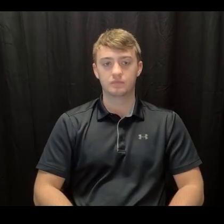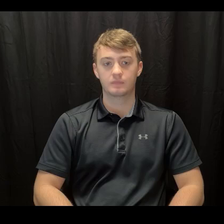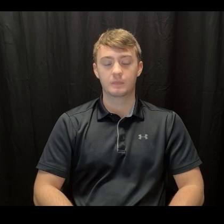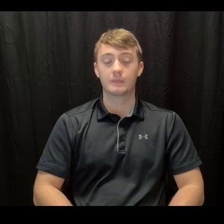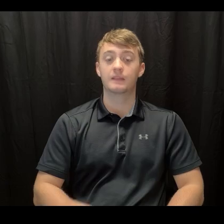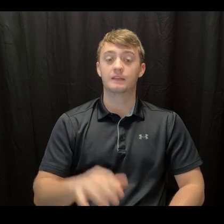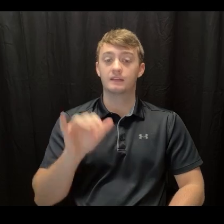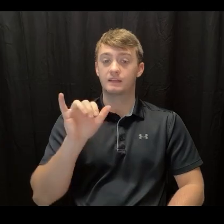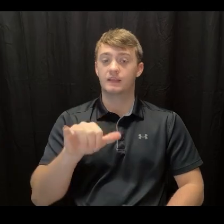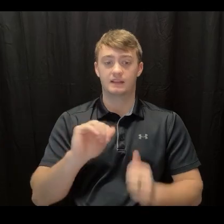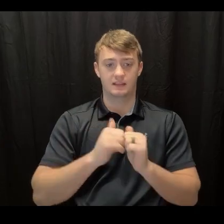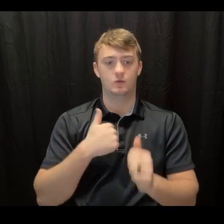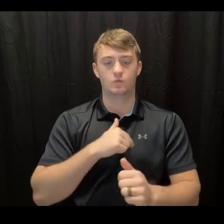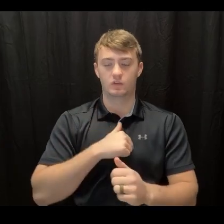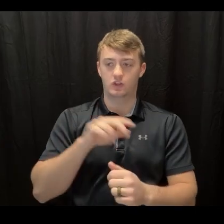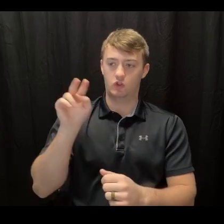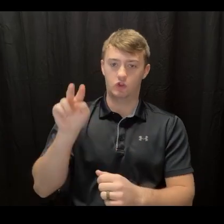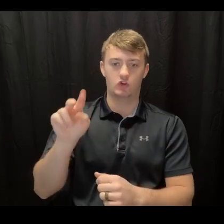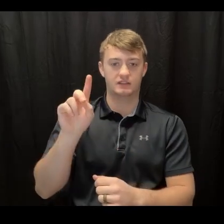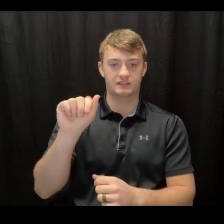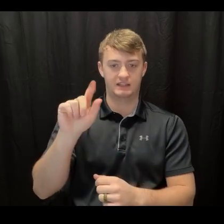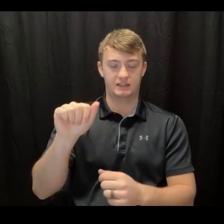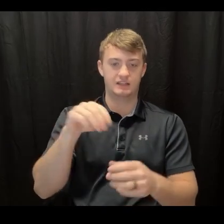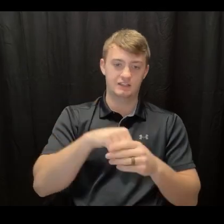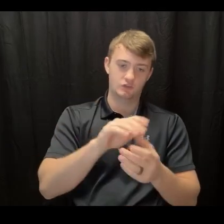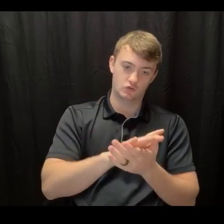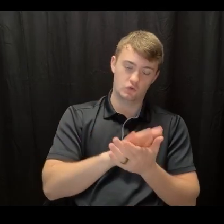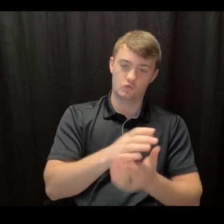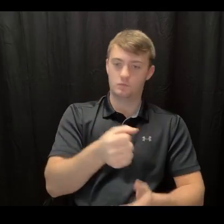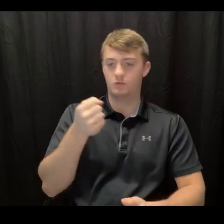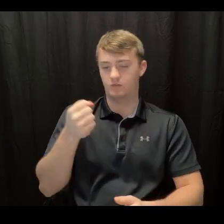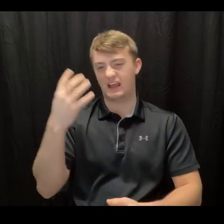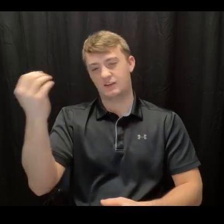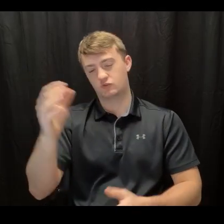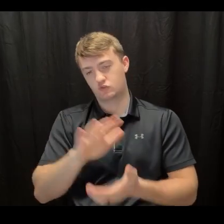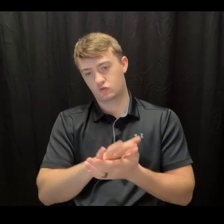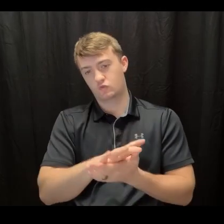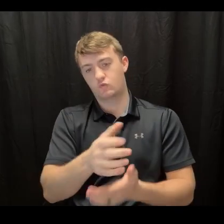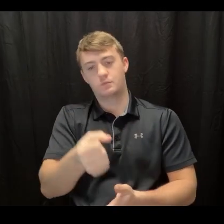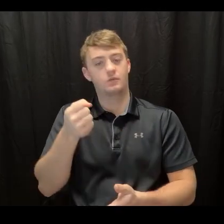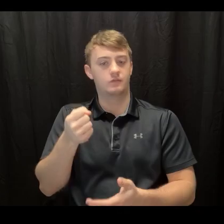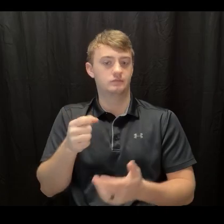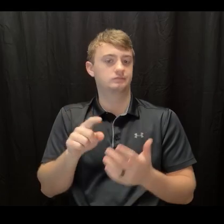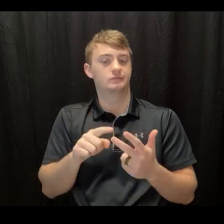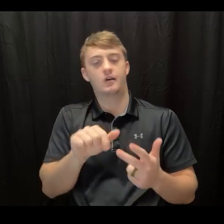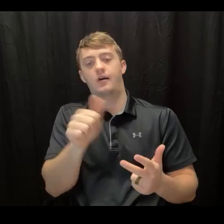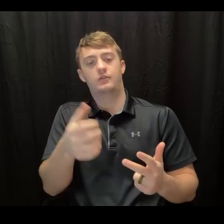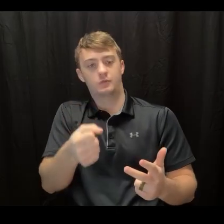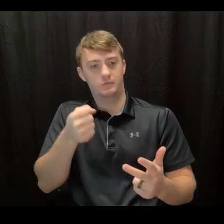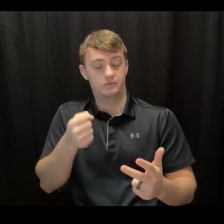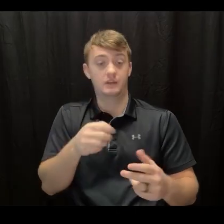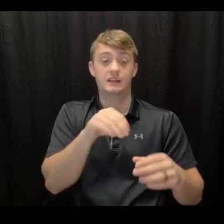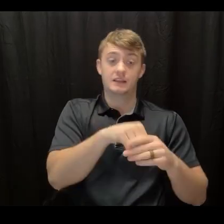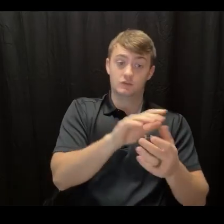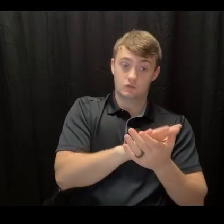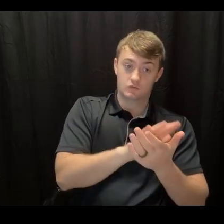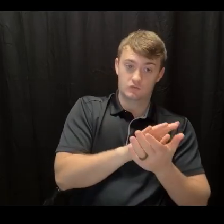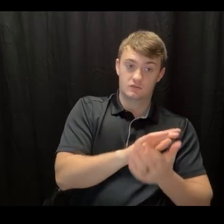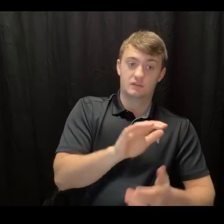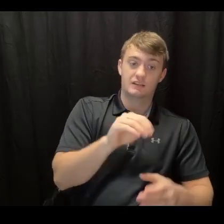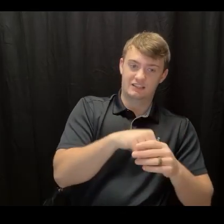So these are how we look at the data for in-school removals, out-of-school removals, or other removals. So the in-school